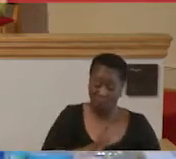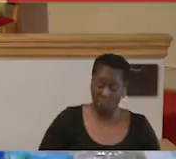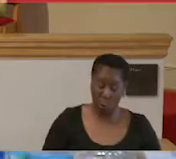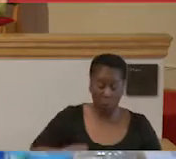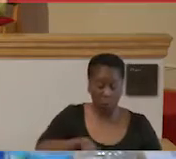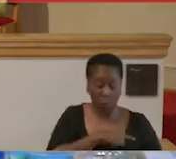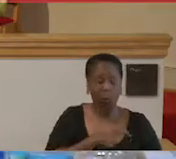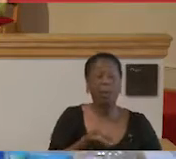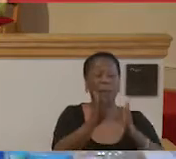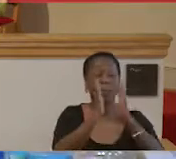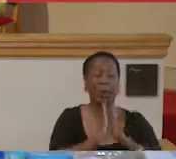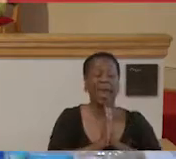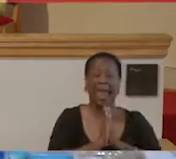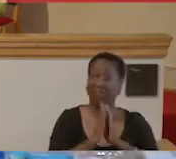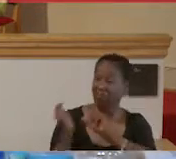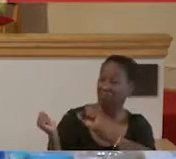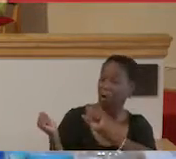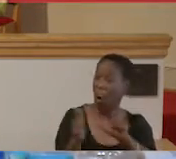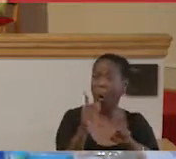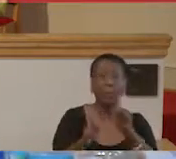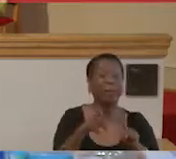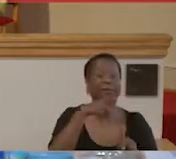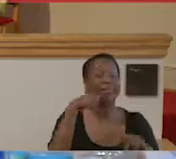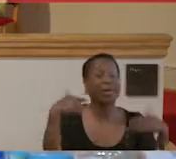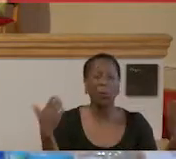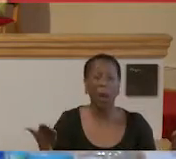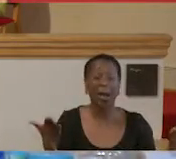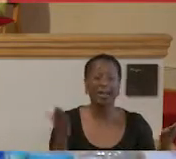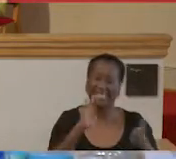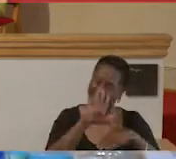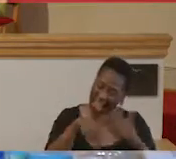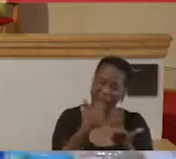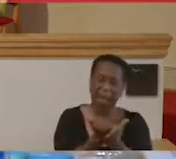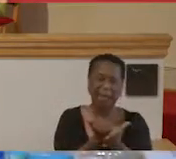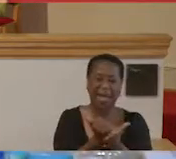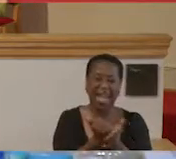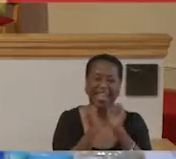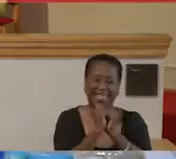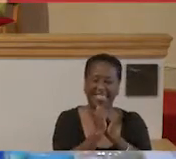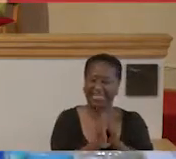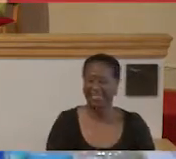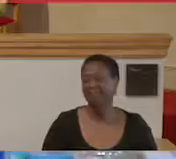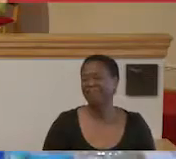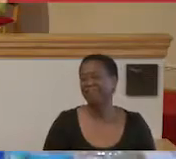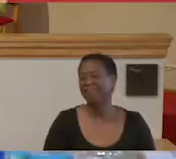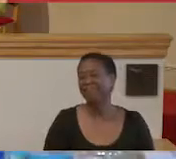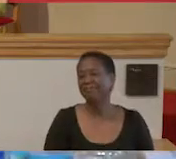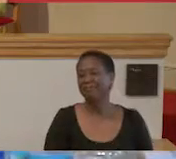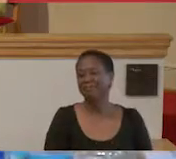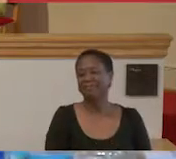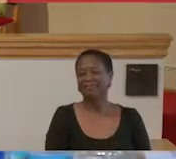pray. And the people of God all said together, amen.